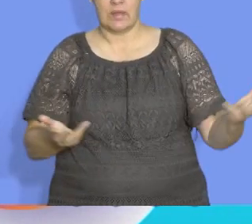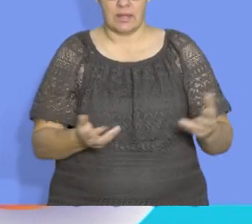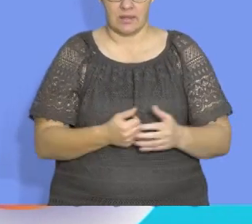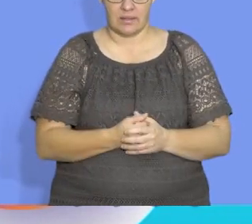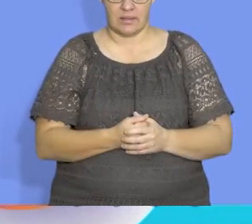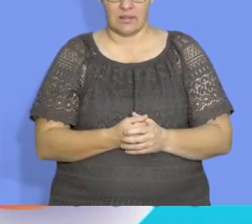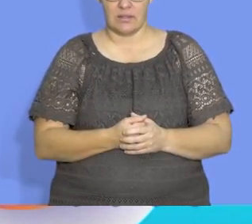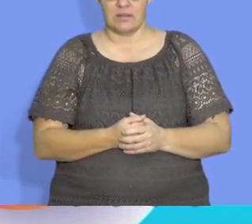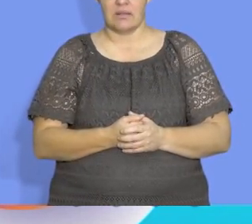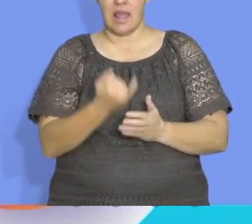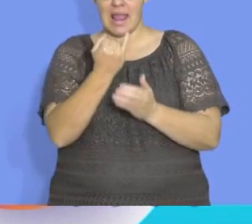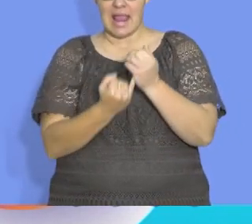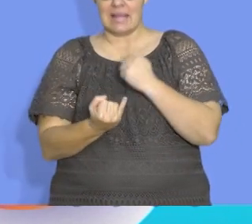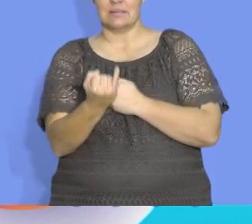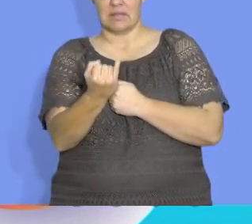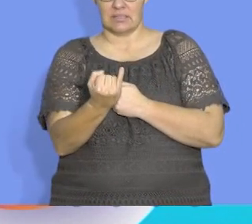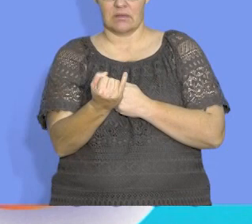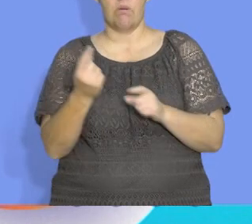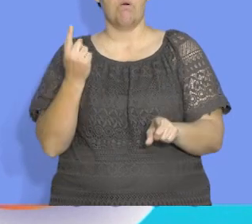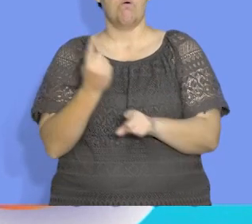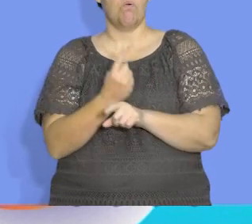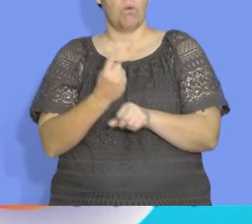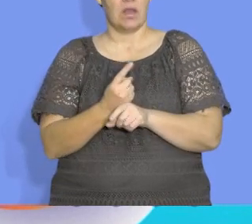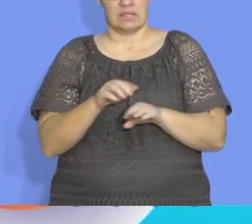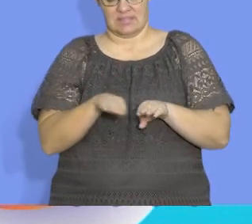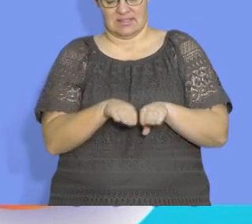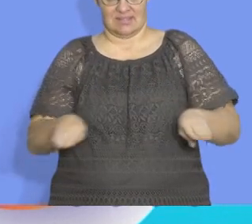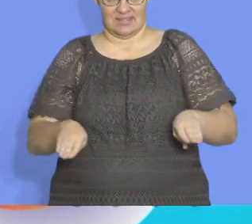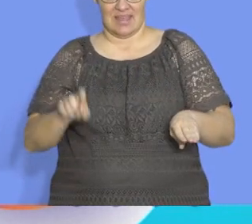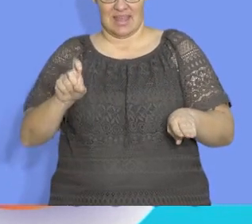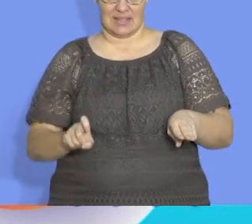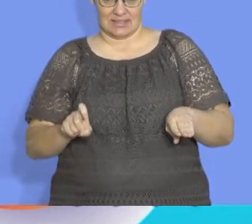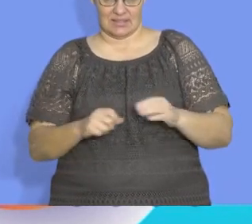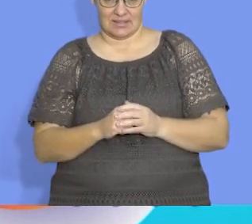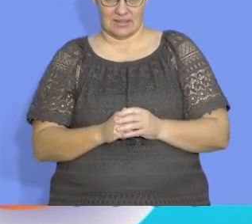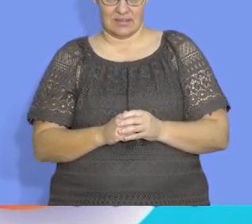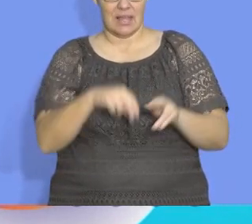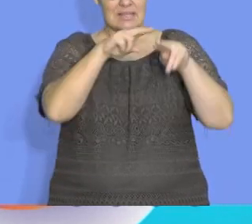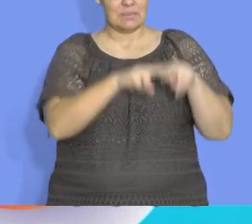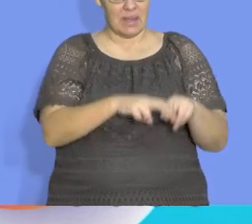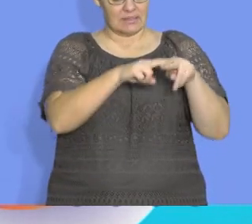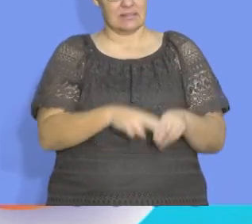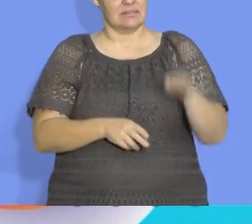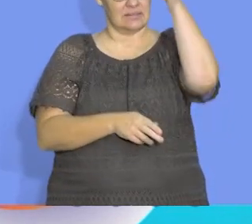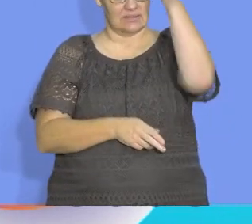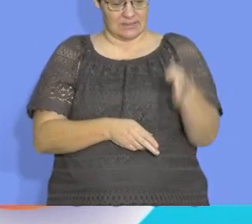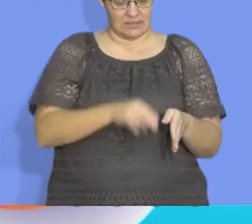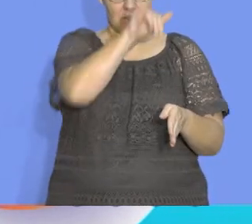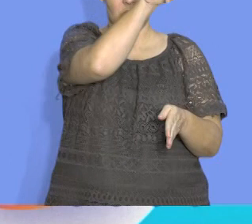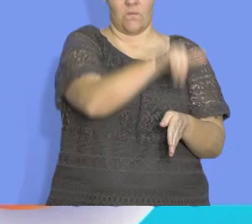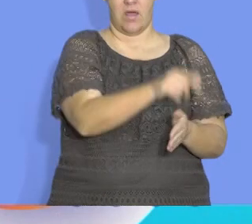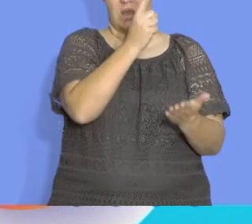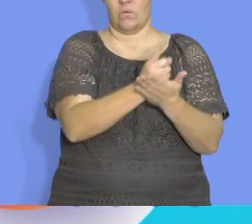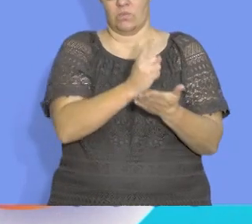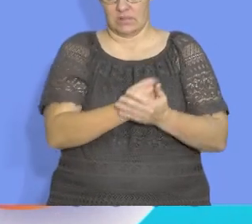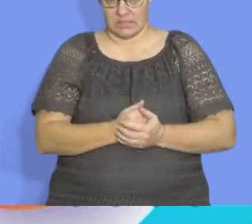to remember this. The independent variable always goes onto the horizontal axis. The dependent variable always goes onto the